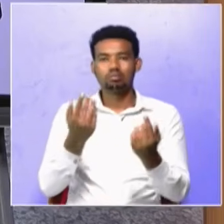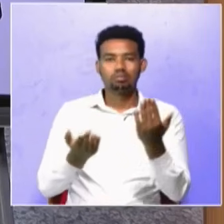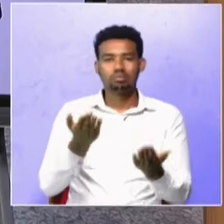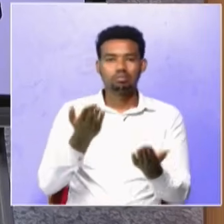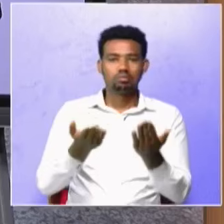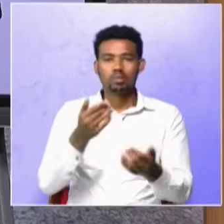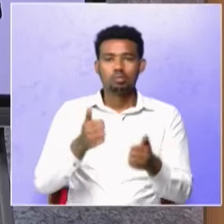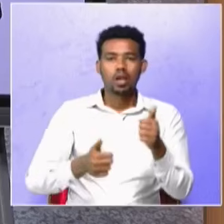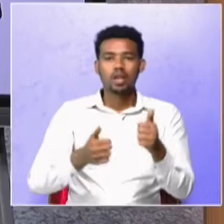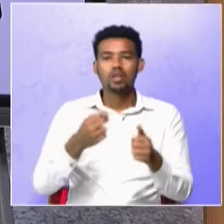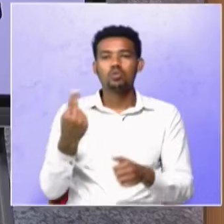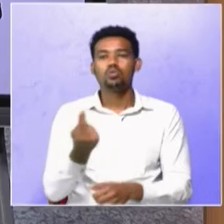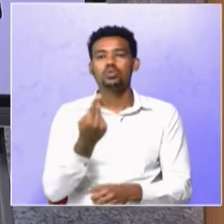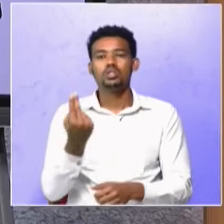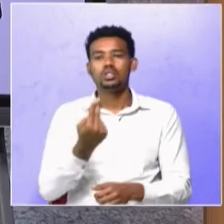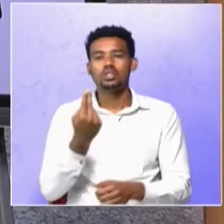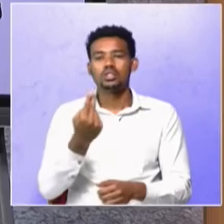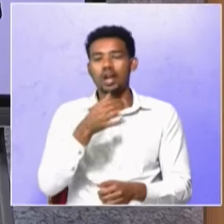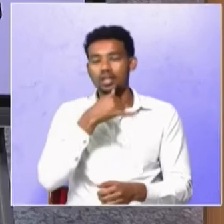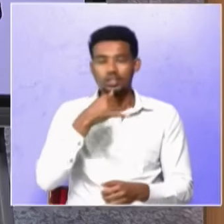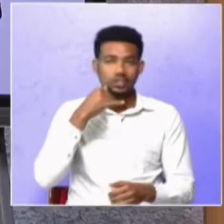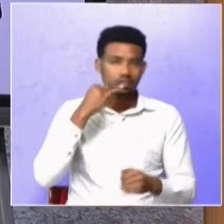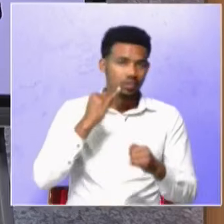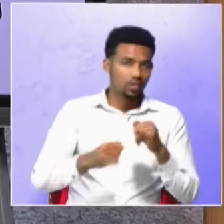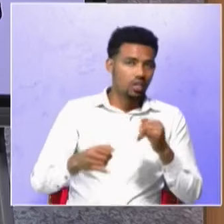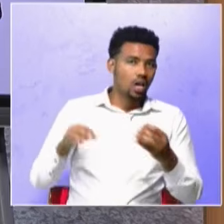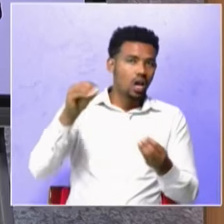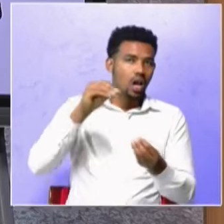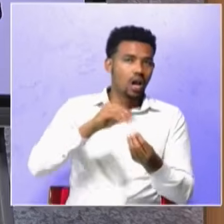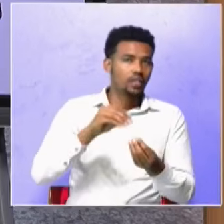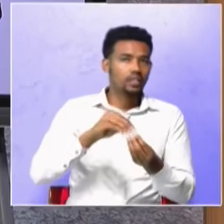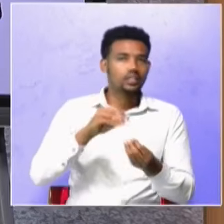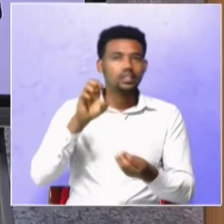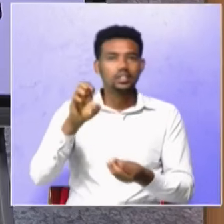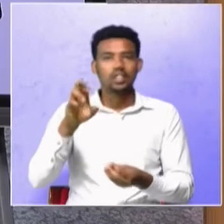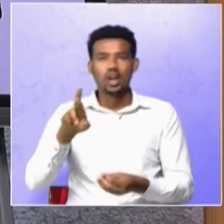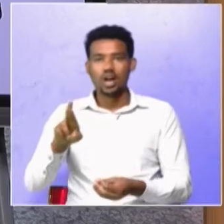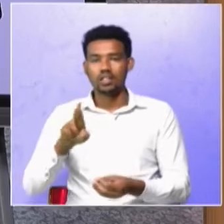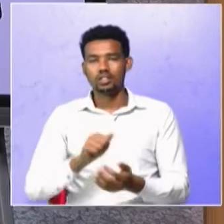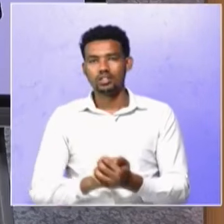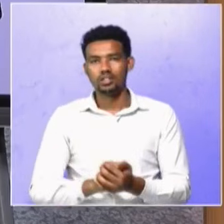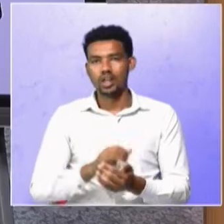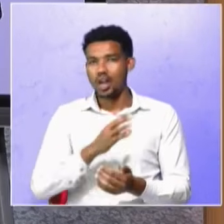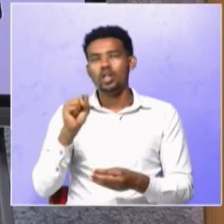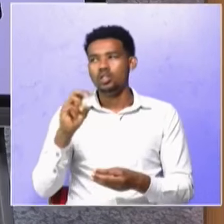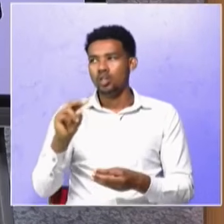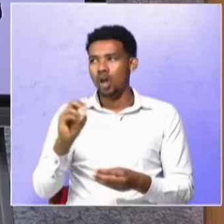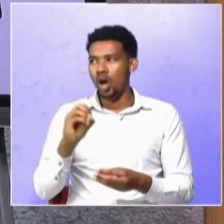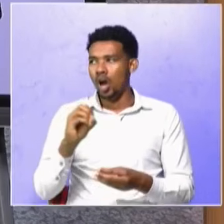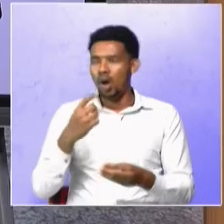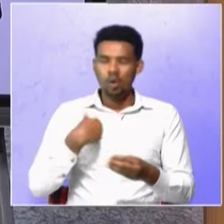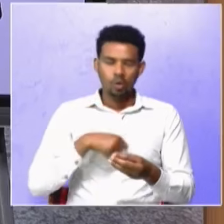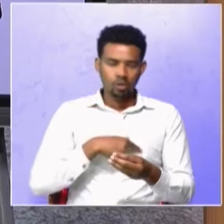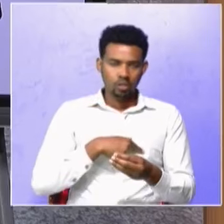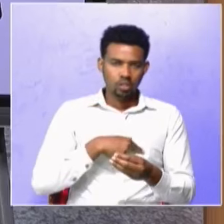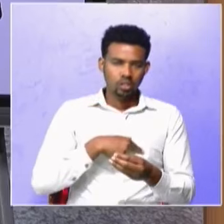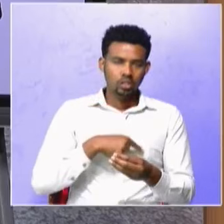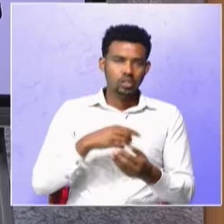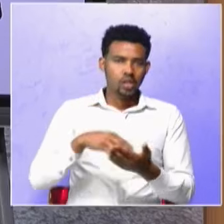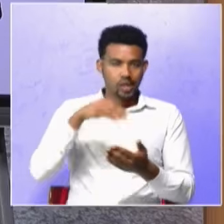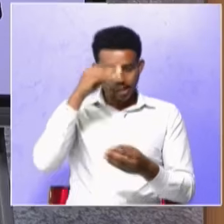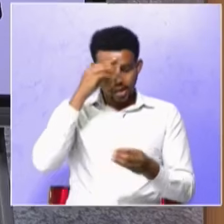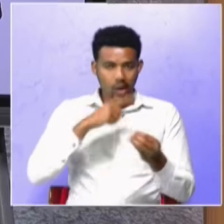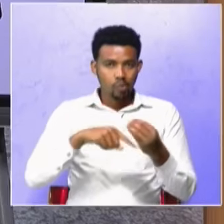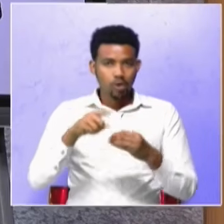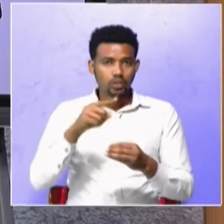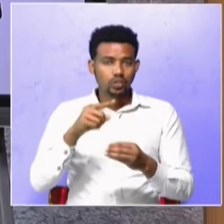using adjectives as their end, adding er. And also, we were learning